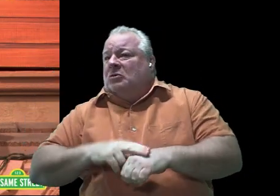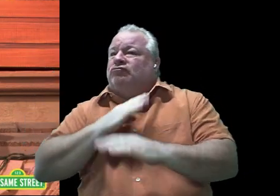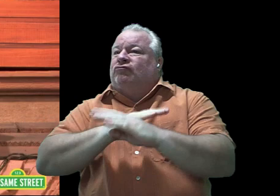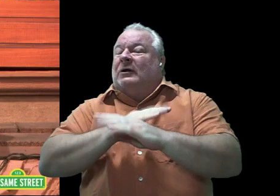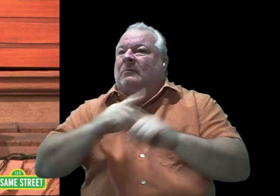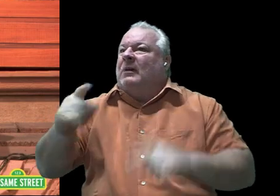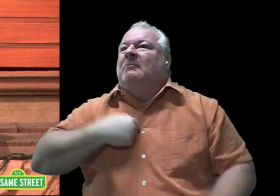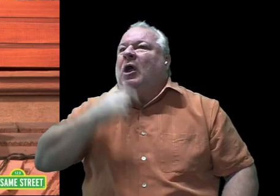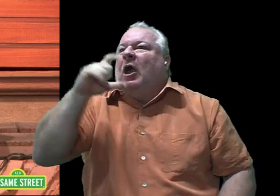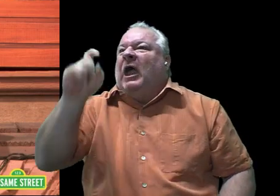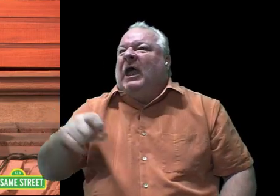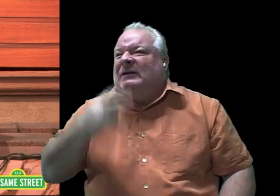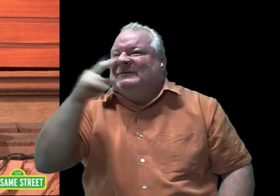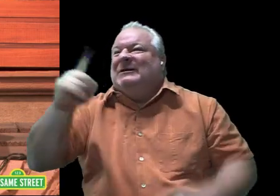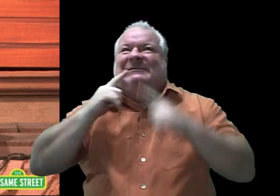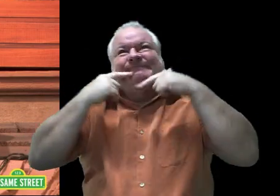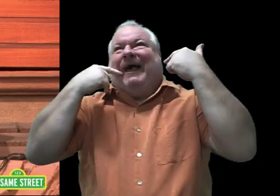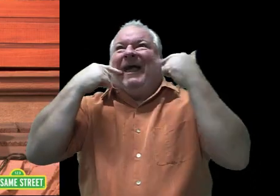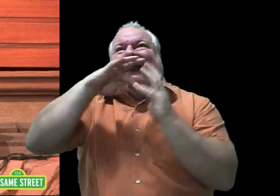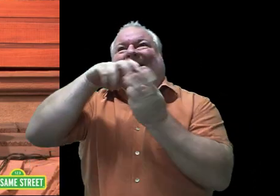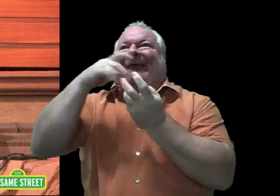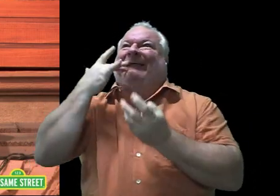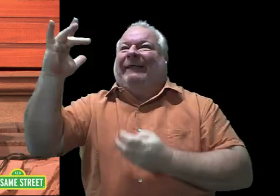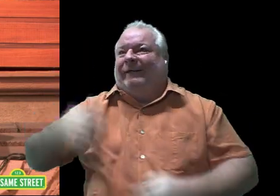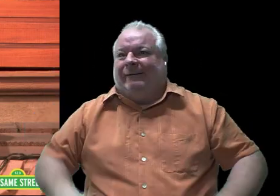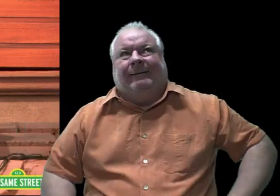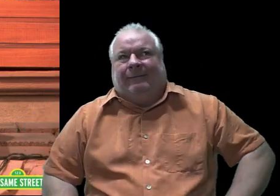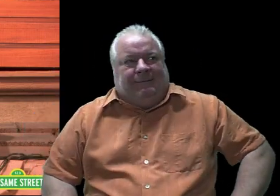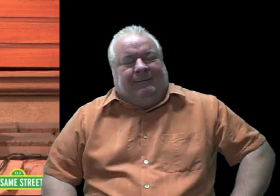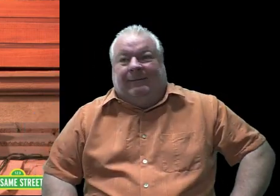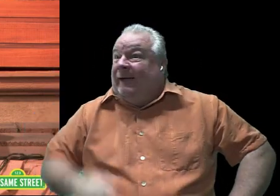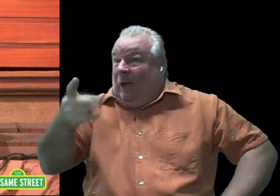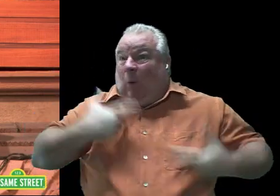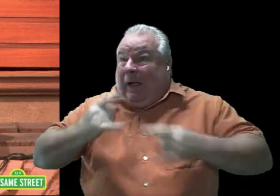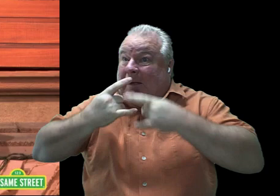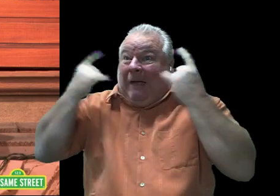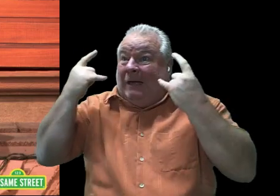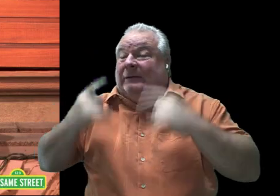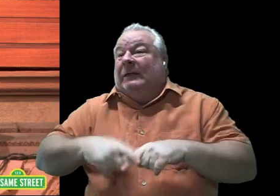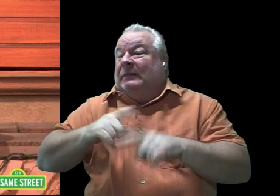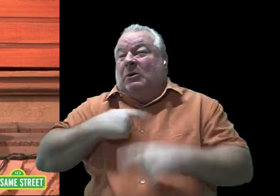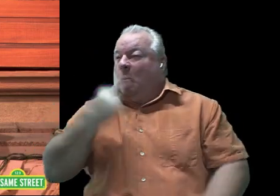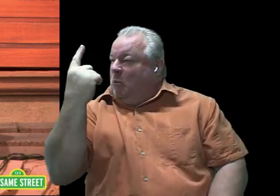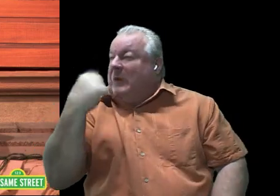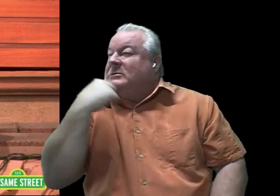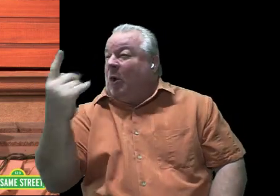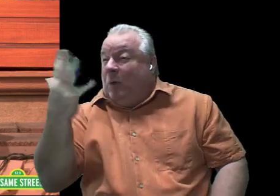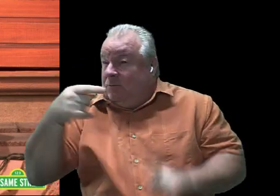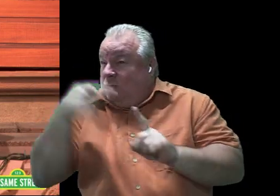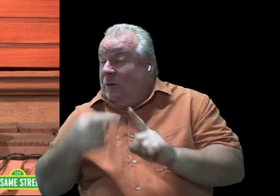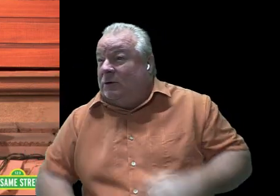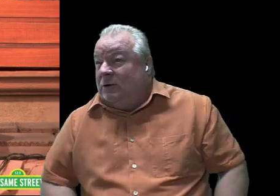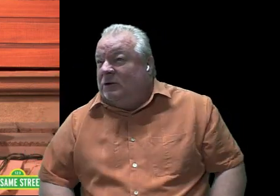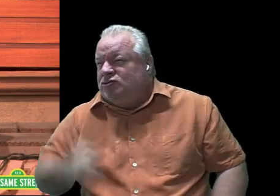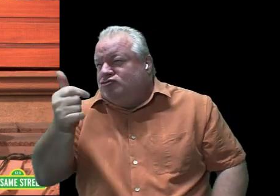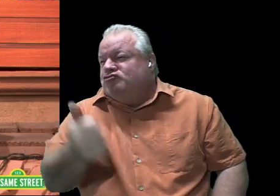more importantly, I won't have to see your happy, smiling face. And if you don't want to wear a mask, I've just got one thing to tell